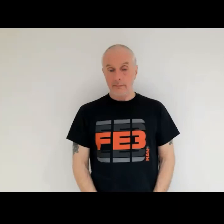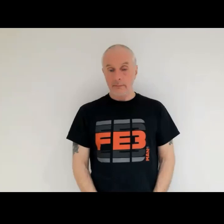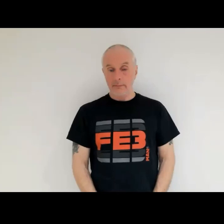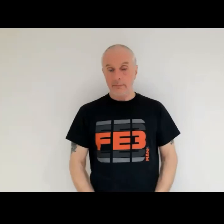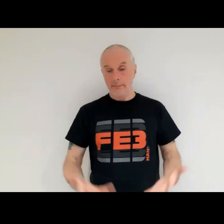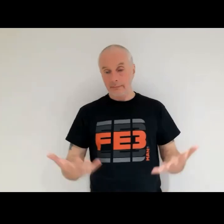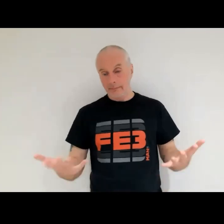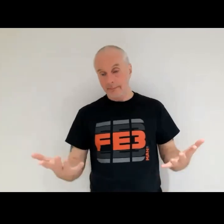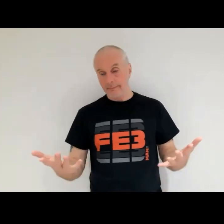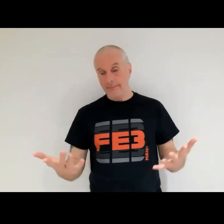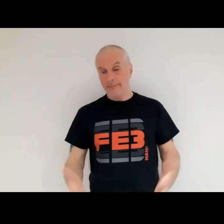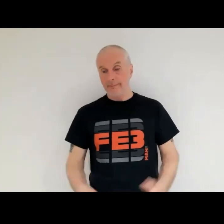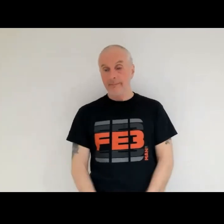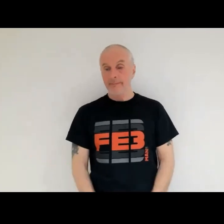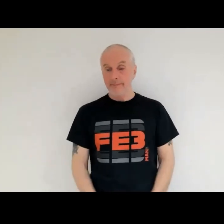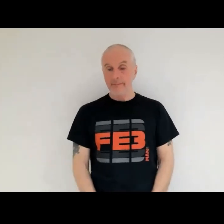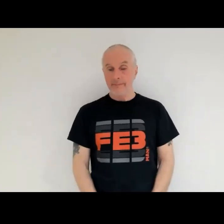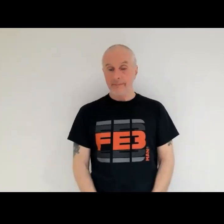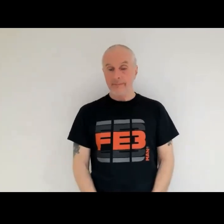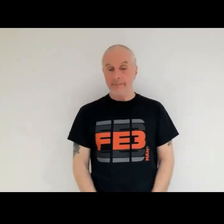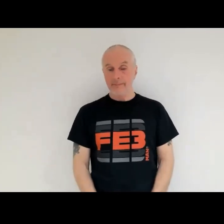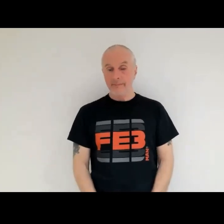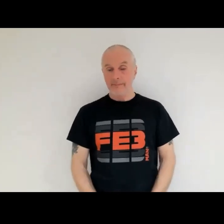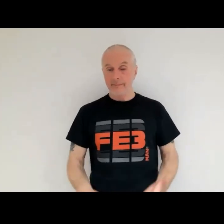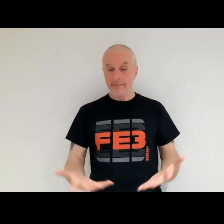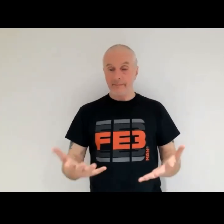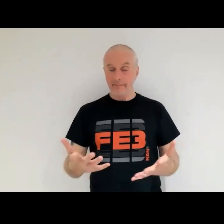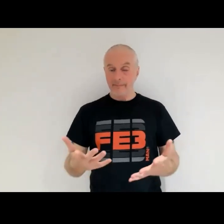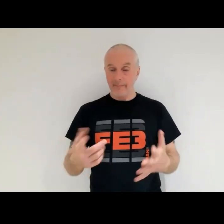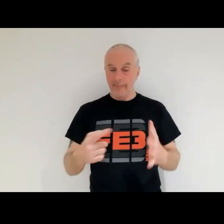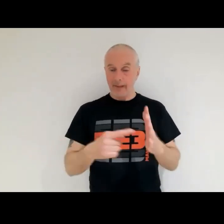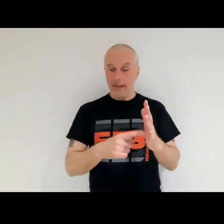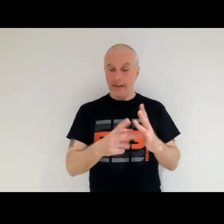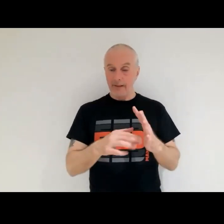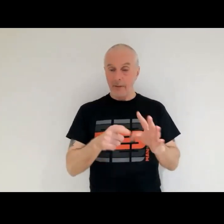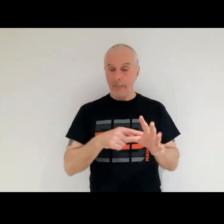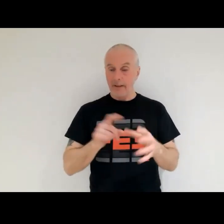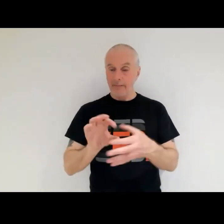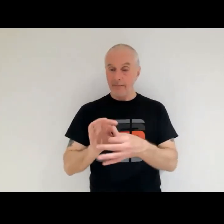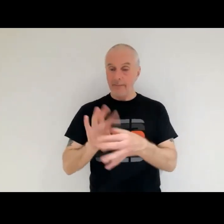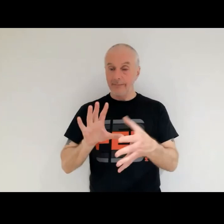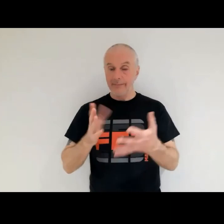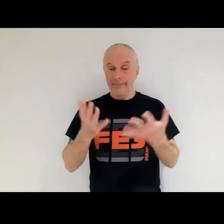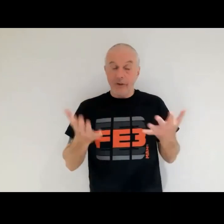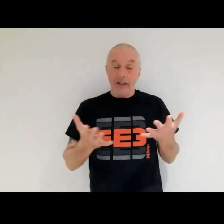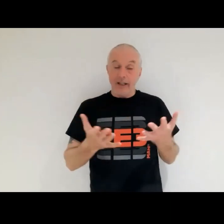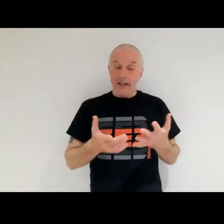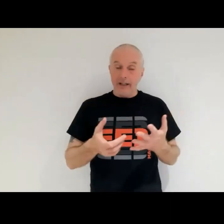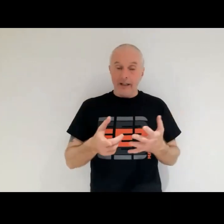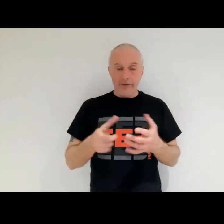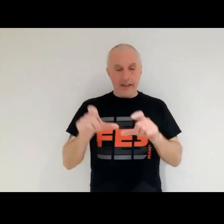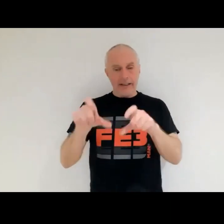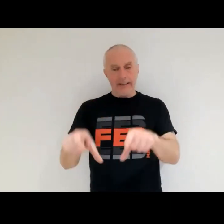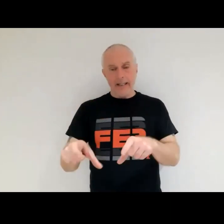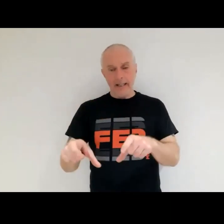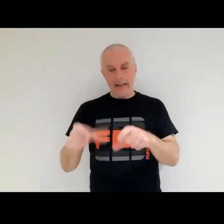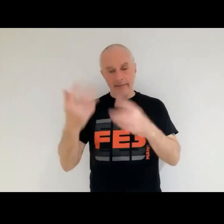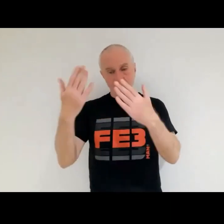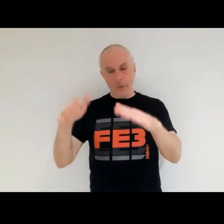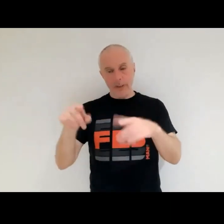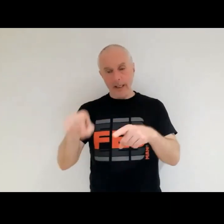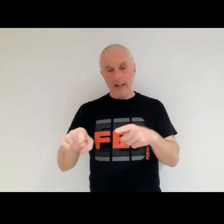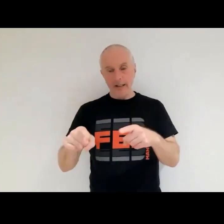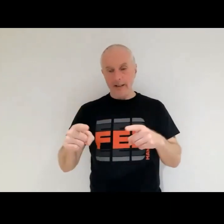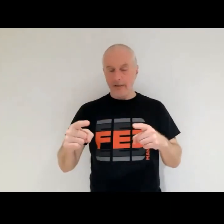And of course, it could be at this point that we've lost Tommy, but bless him, he was in a hotel room and I think the Wi-Fi did get